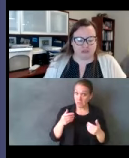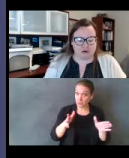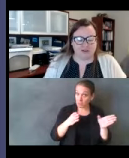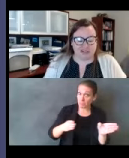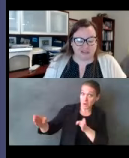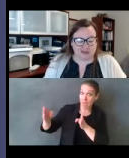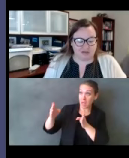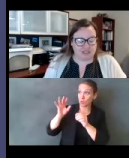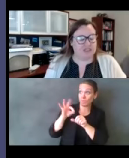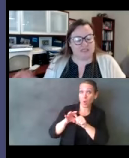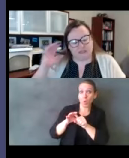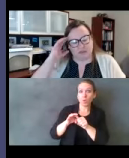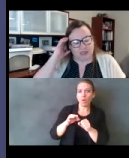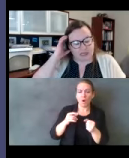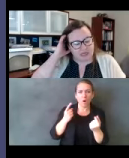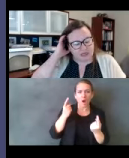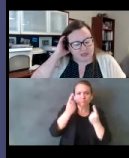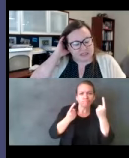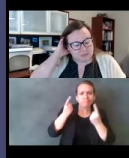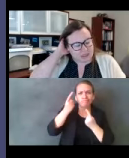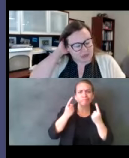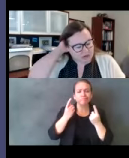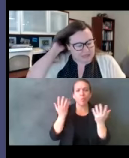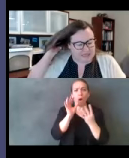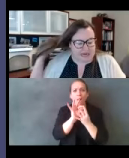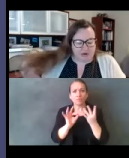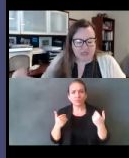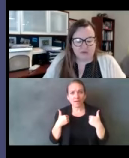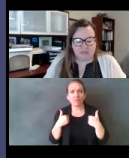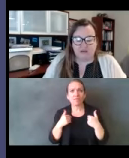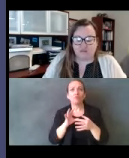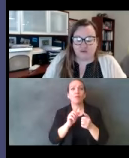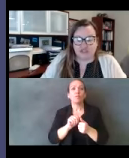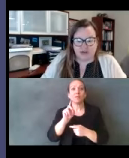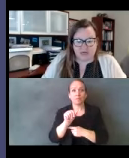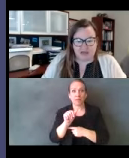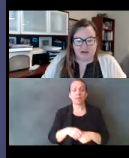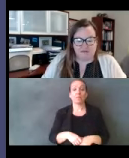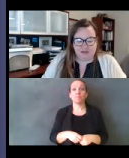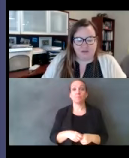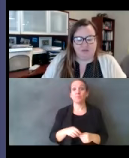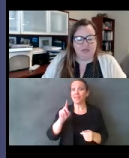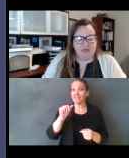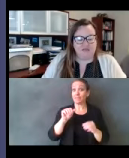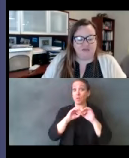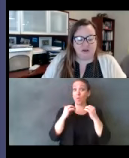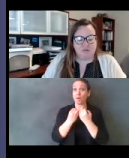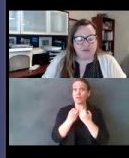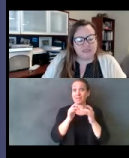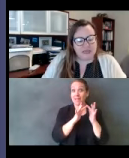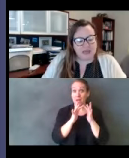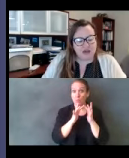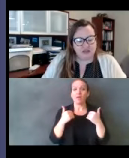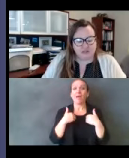voting options are, particularly in relation to disability? The Disability Organizing Network is holding a free training on developing a plan to vote